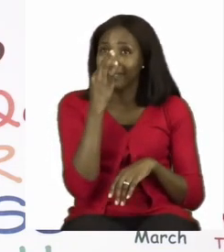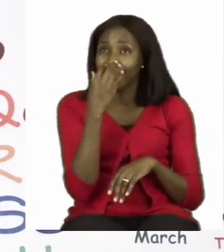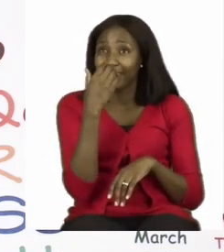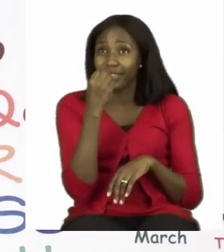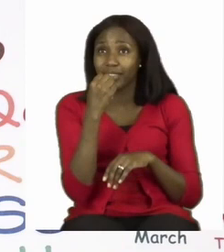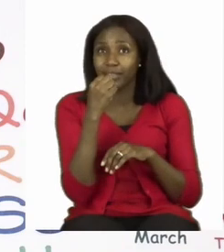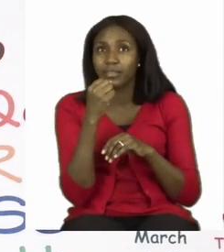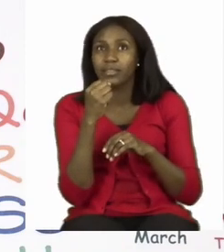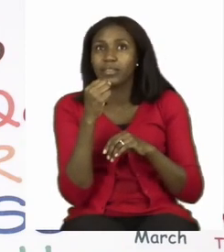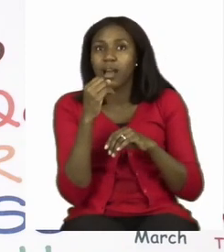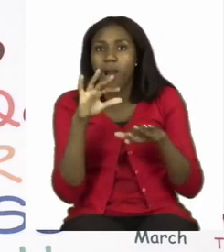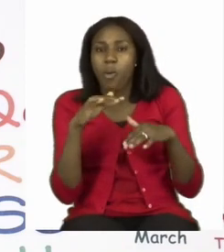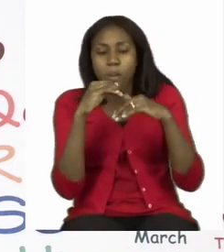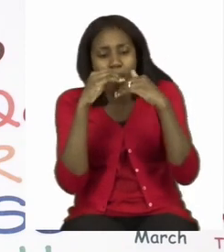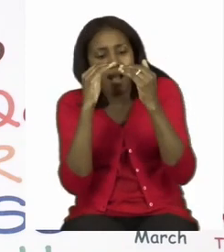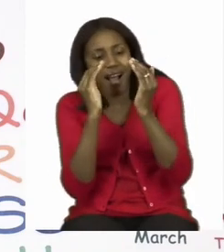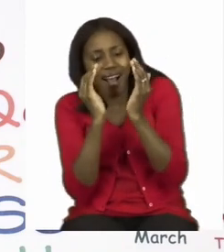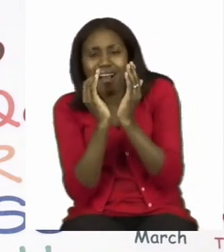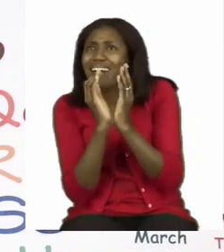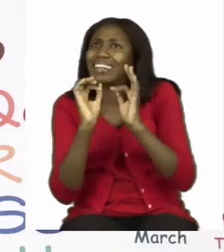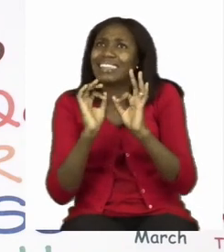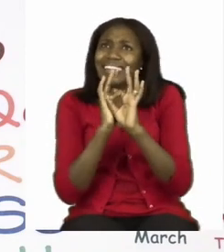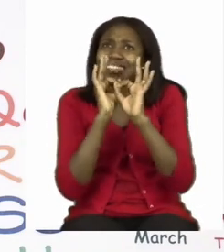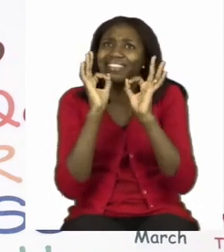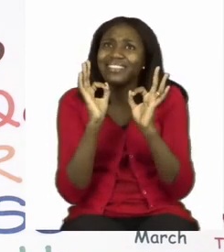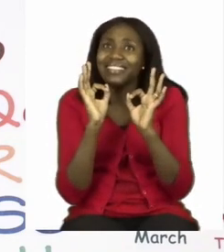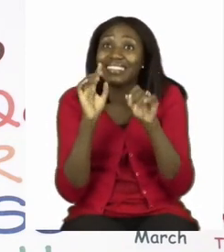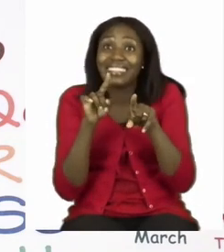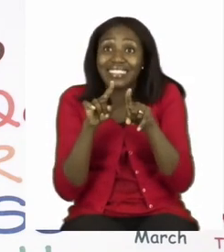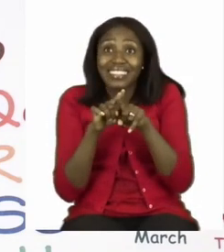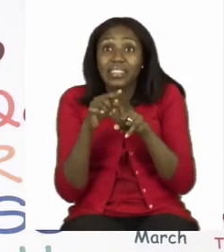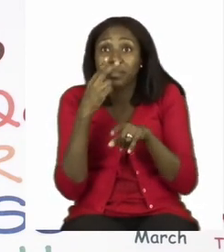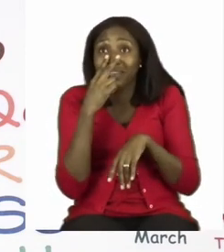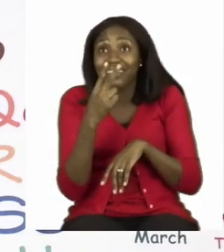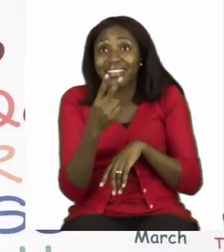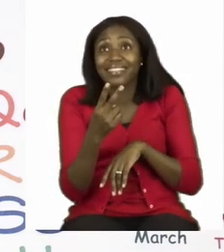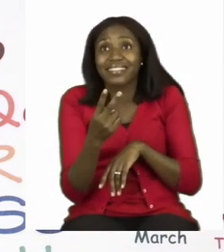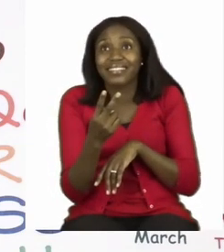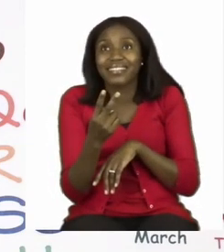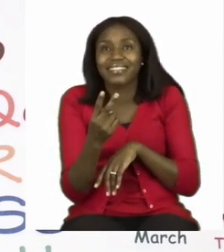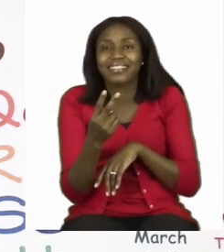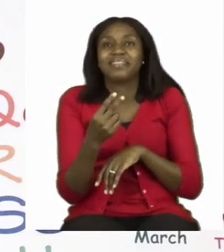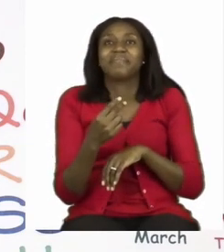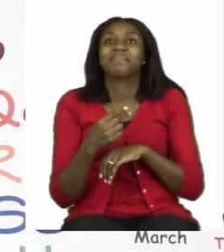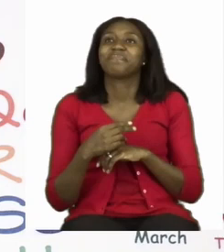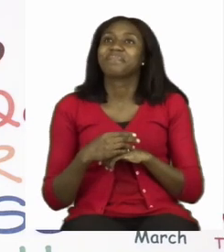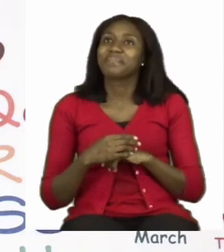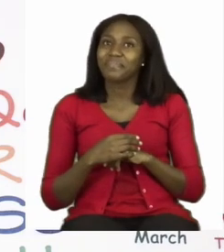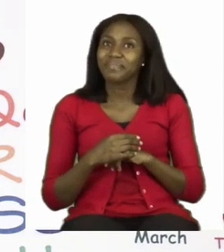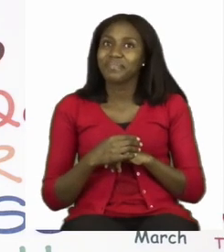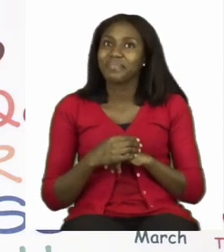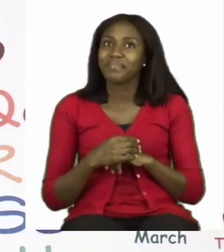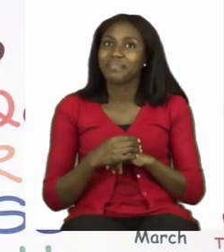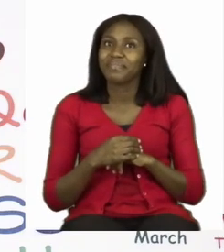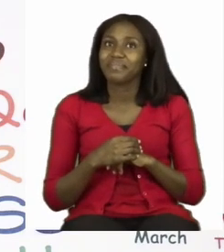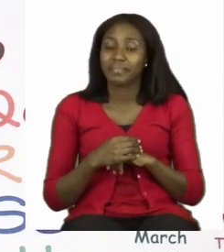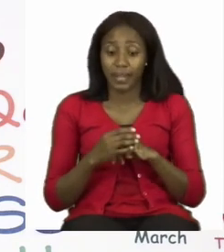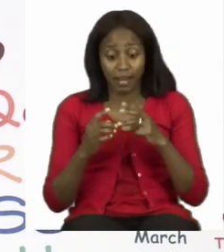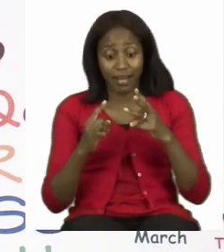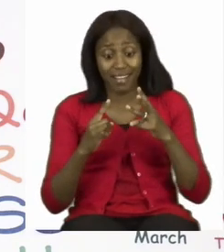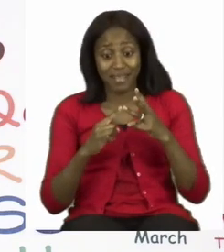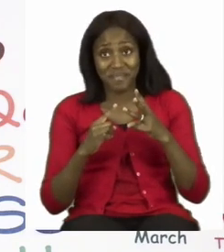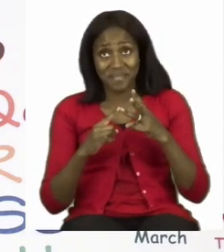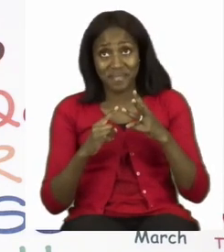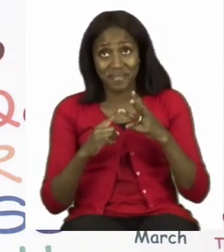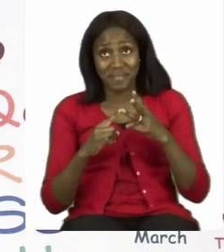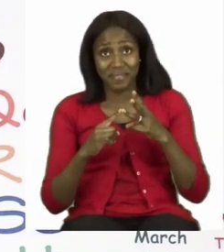it curls round inside like these roses here. Then there's other plants